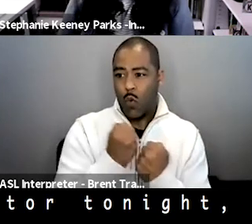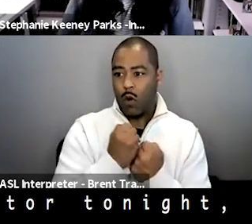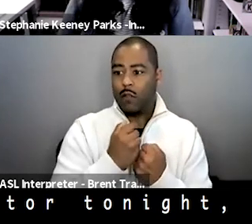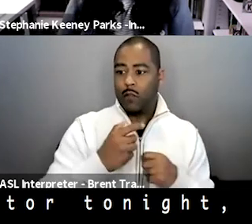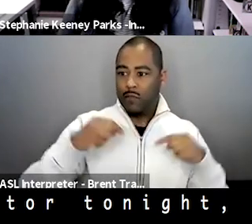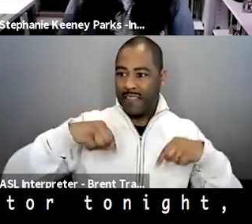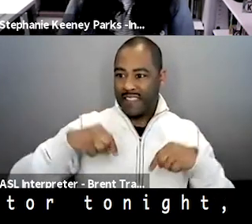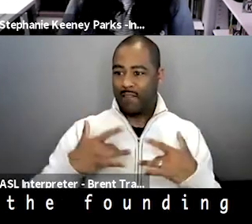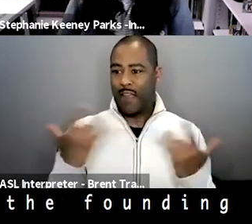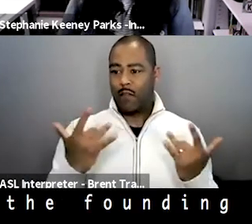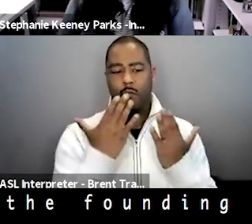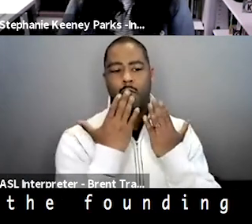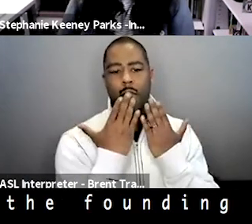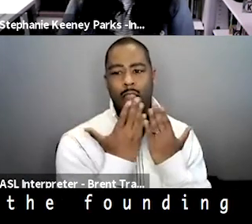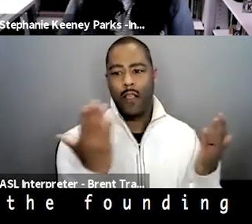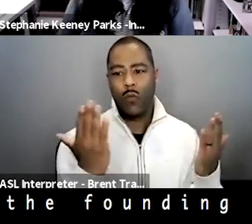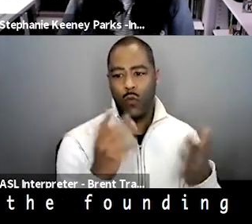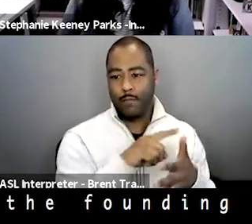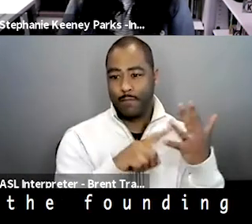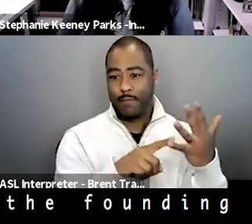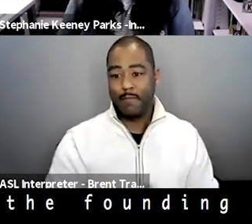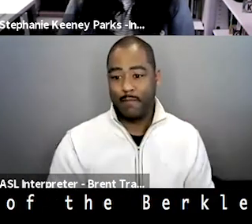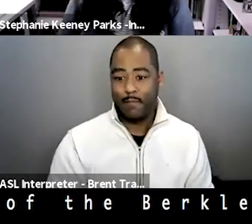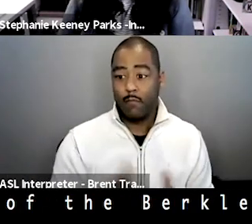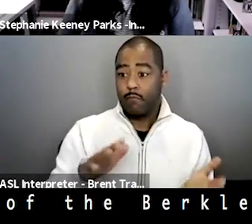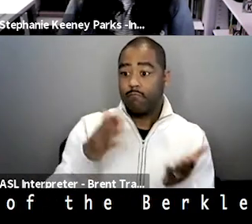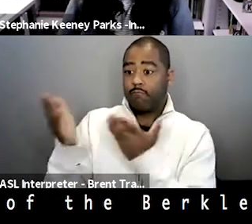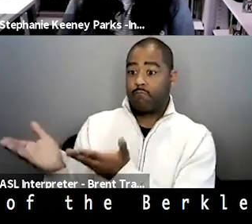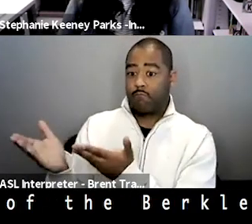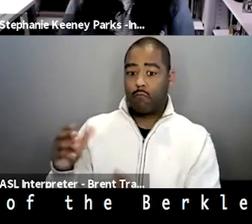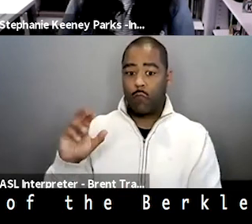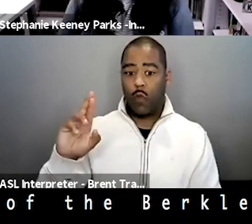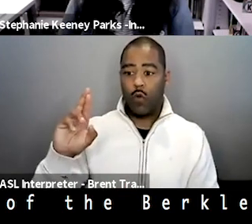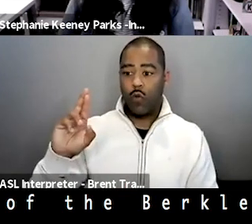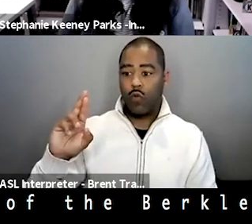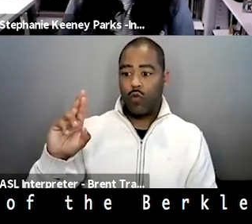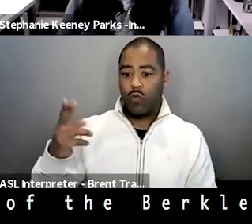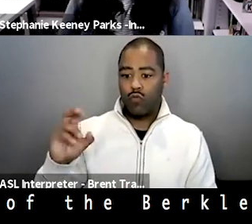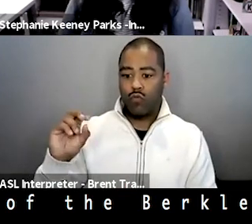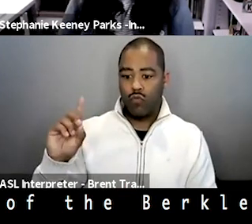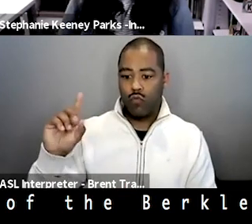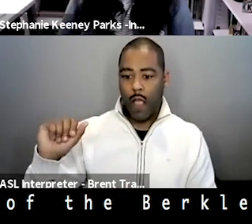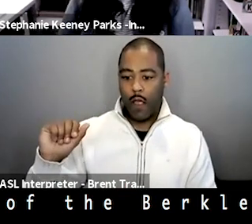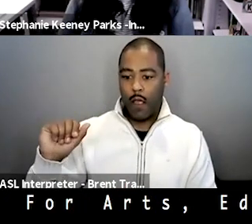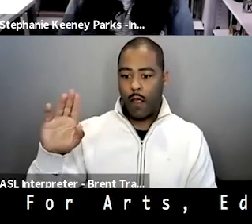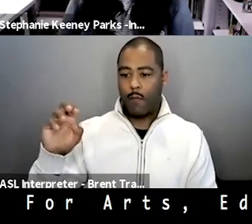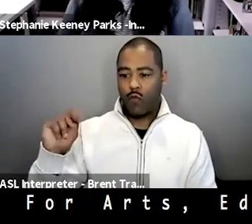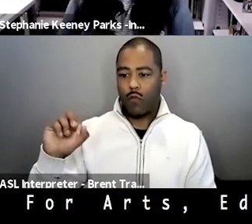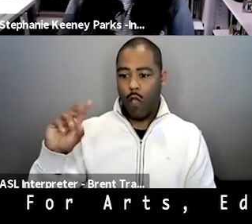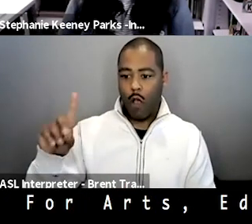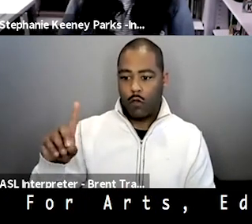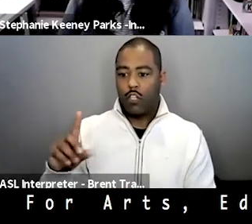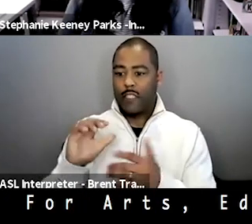to introduce my wonderful co-moderator tonight, Rhoda Bernard, who is the founding managing director of the